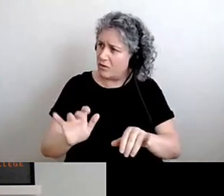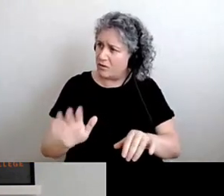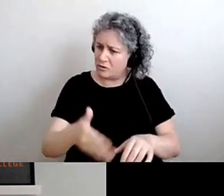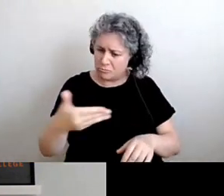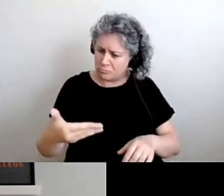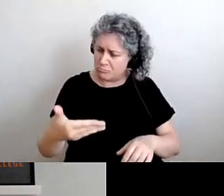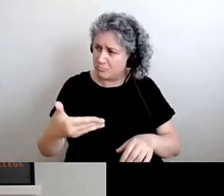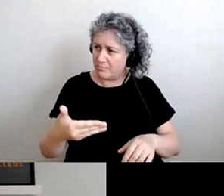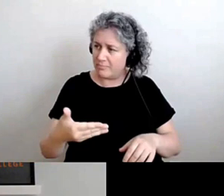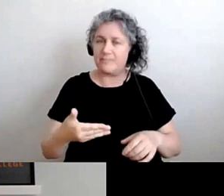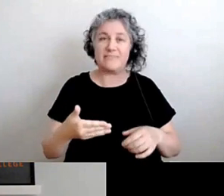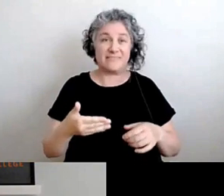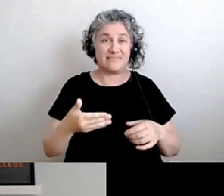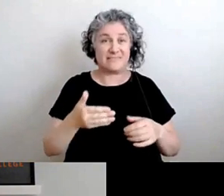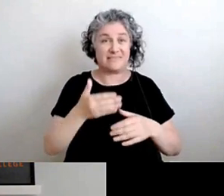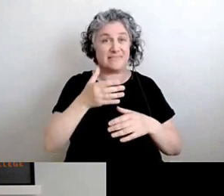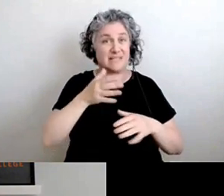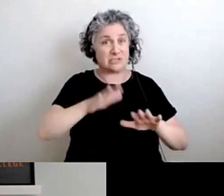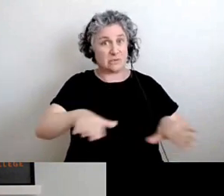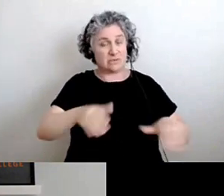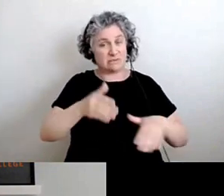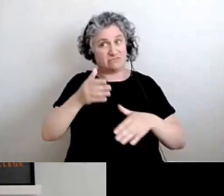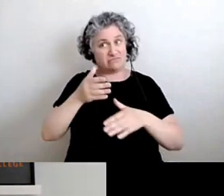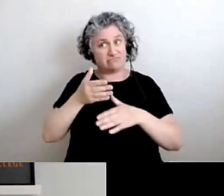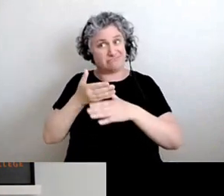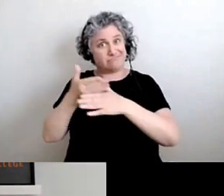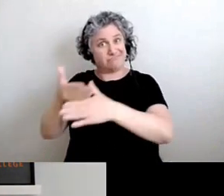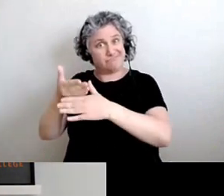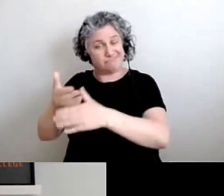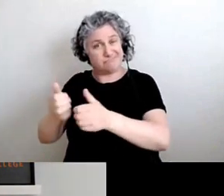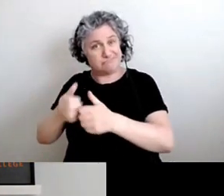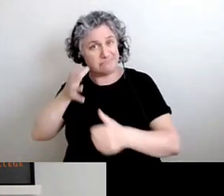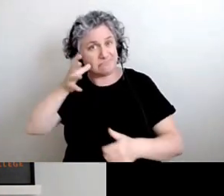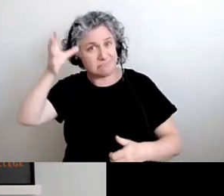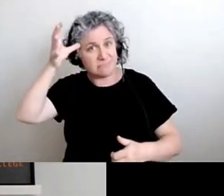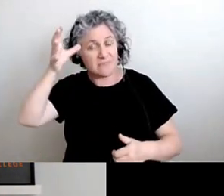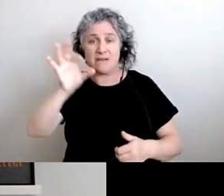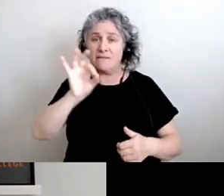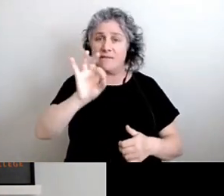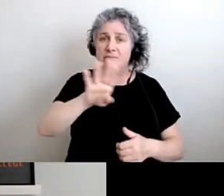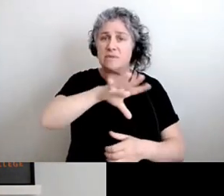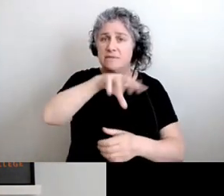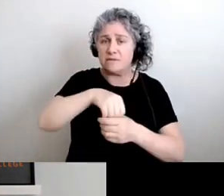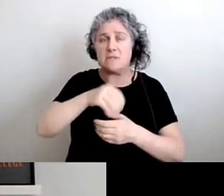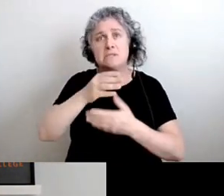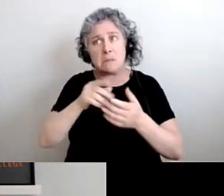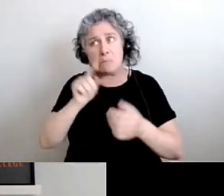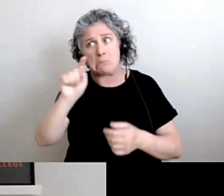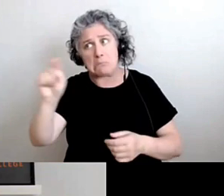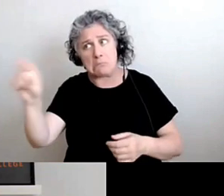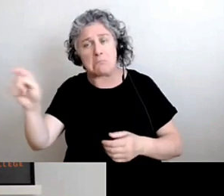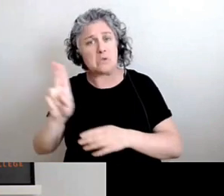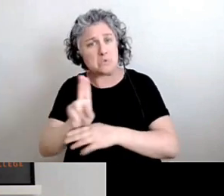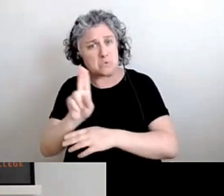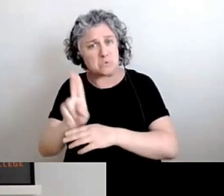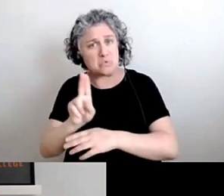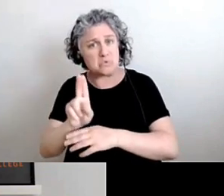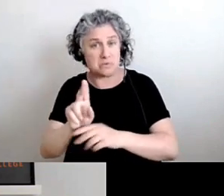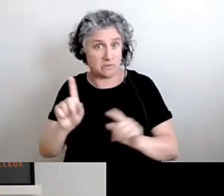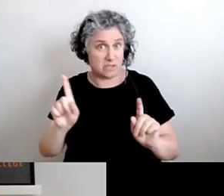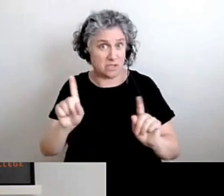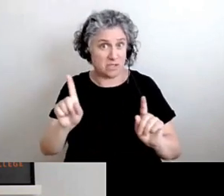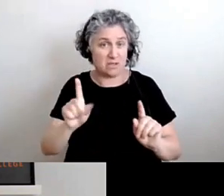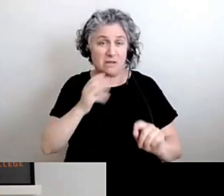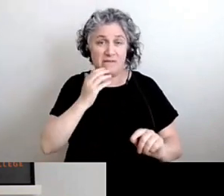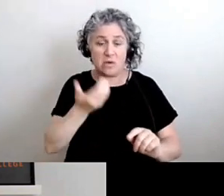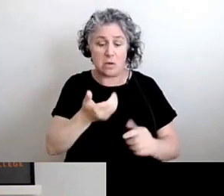of thing. And Facebook is a part of that program. Some of them are using it on their